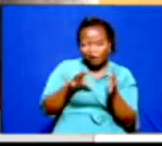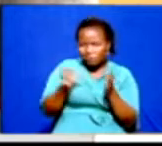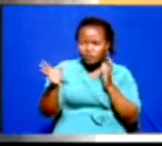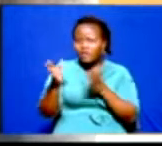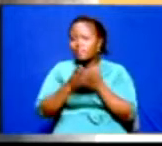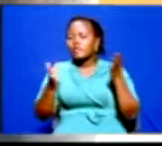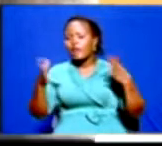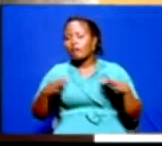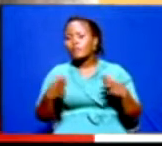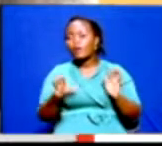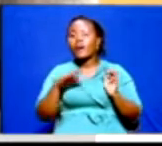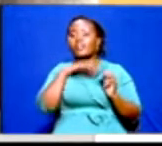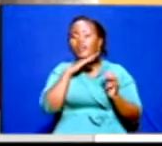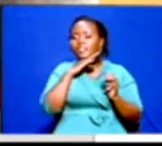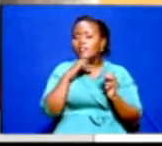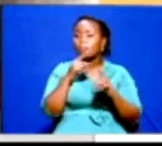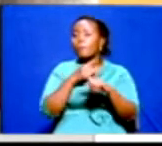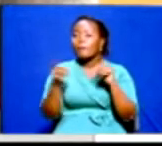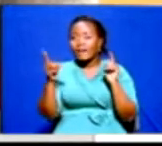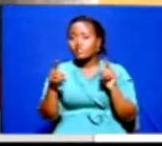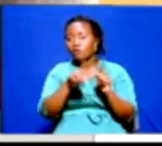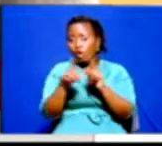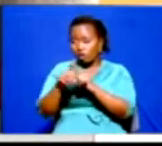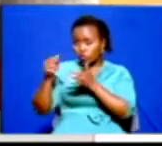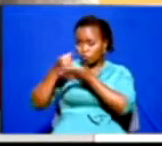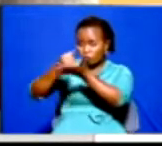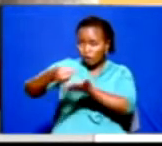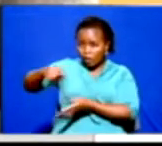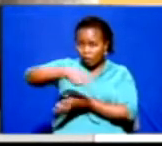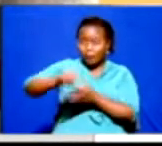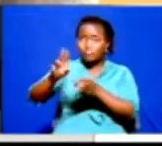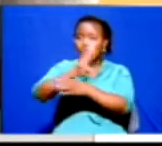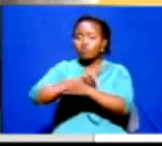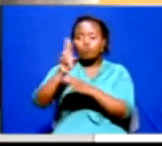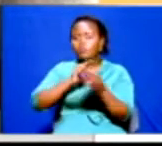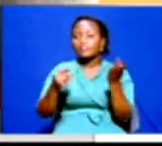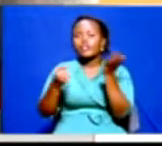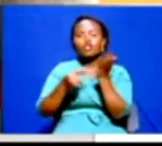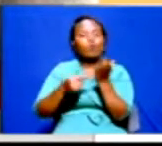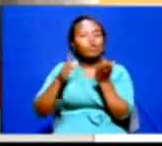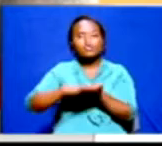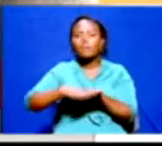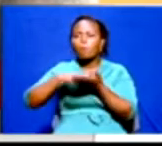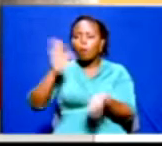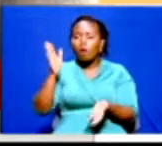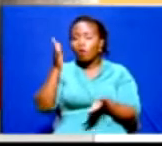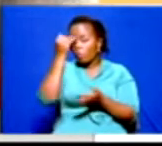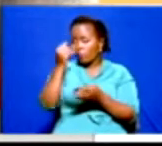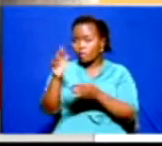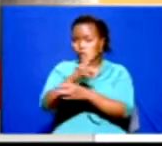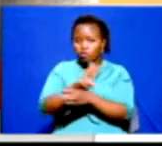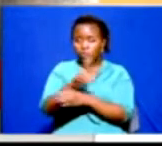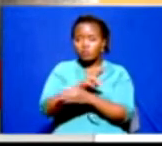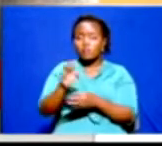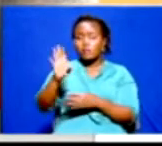time, it made us to use technology more, so that we use now e-learning platform. We